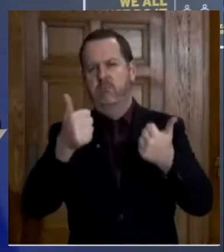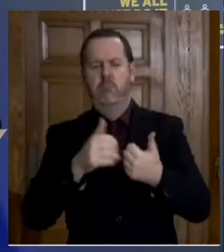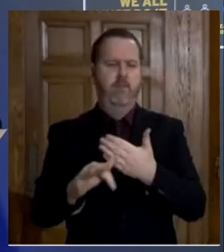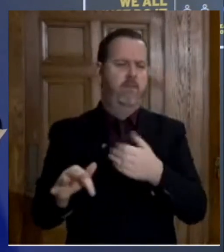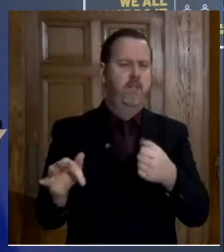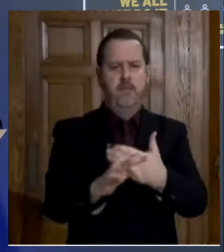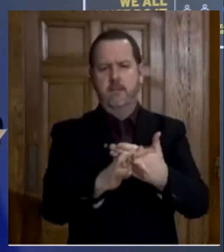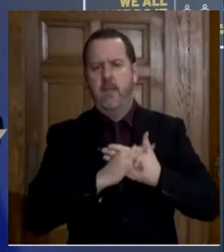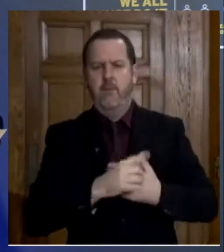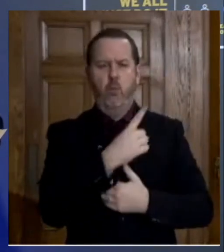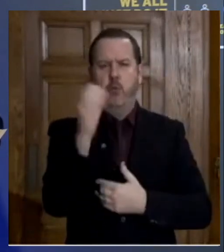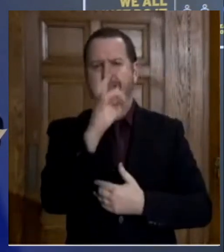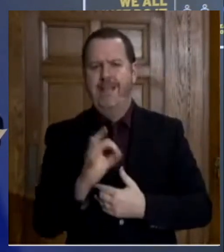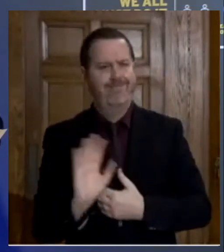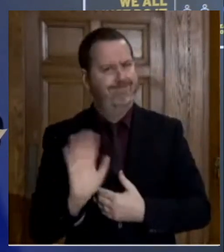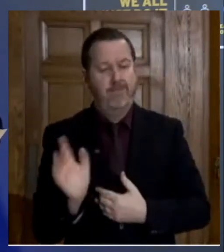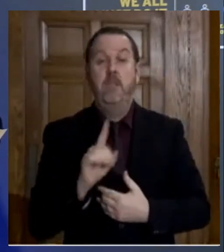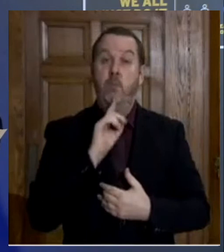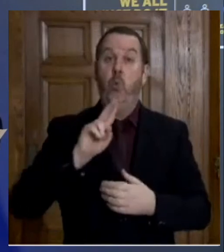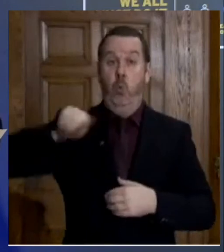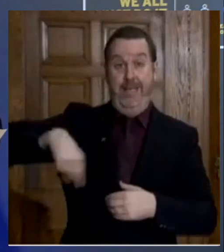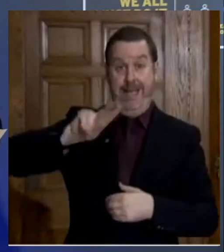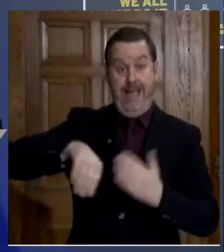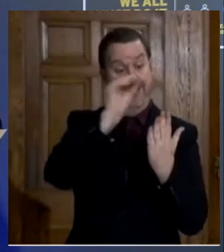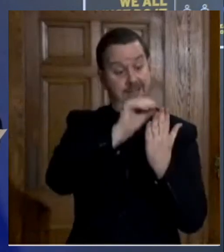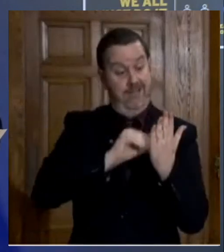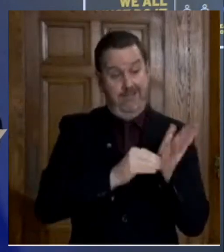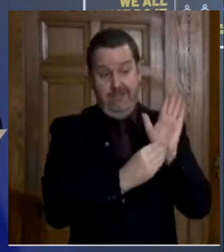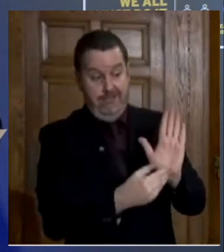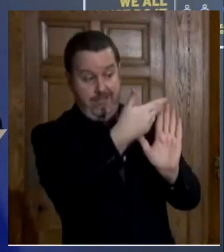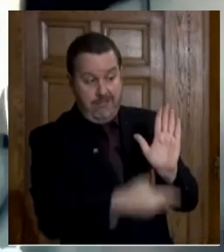introduce measures that actually reduces the risk of transmission.